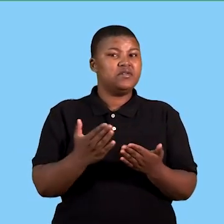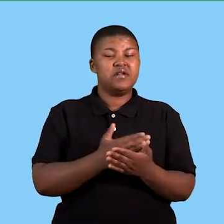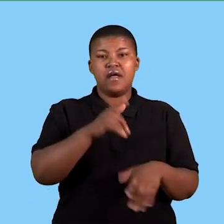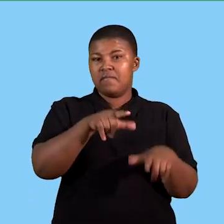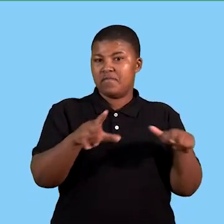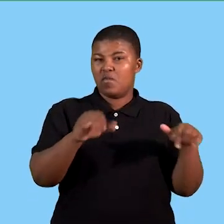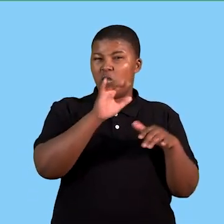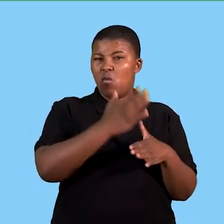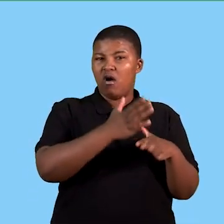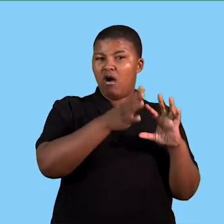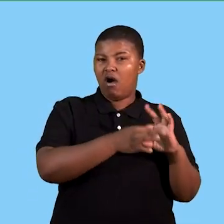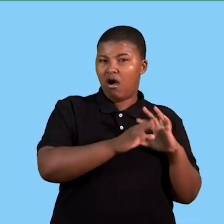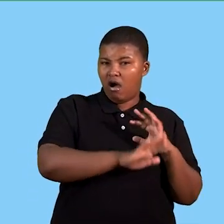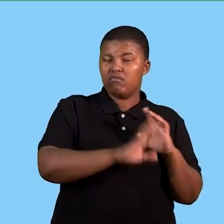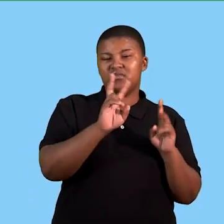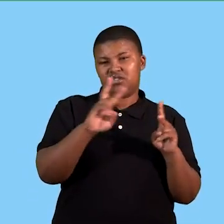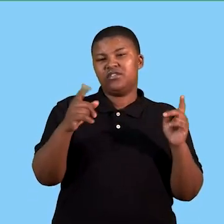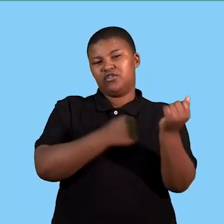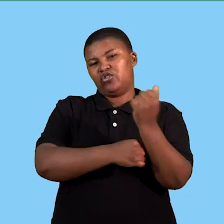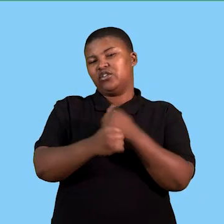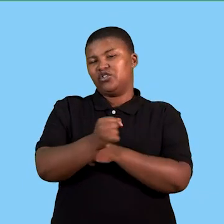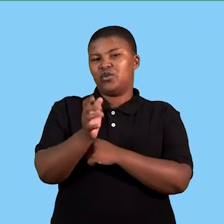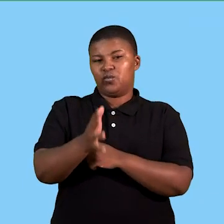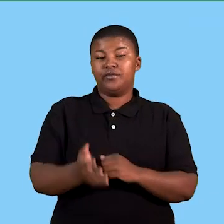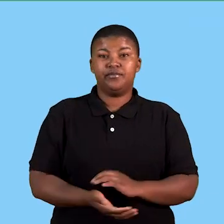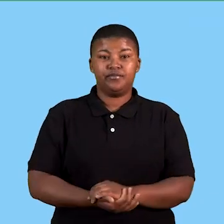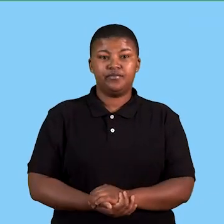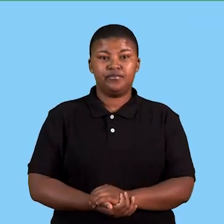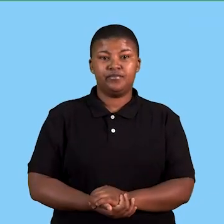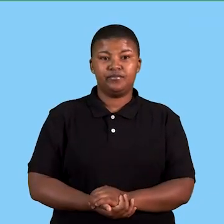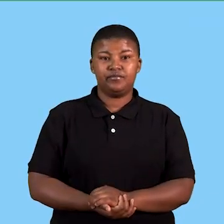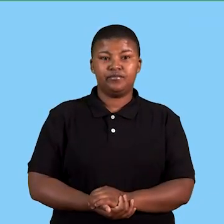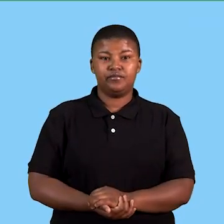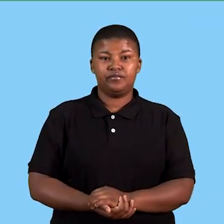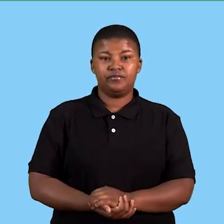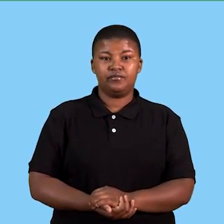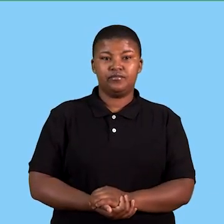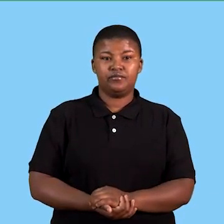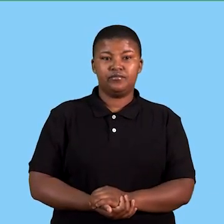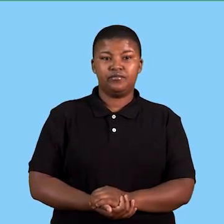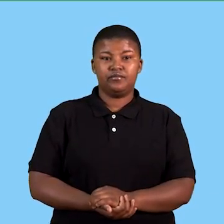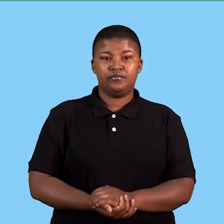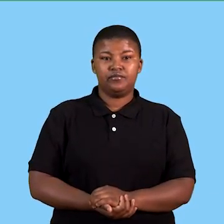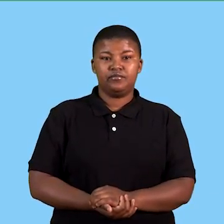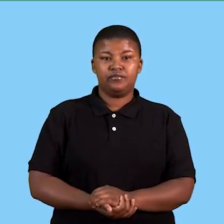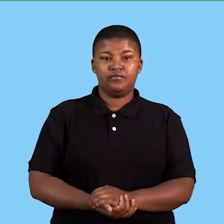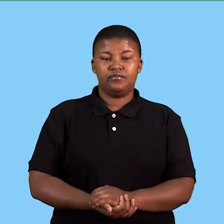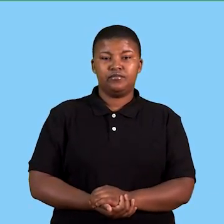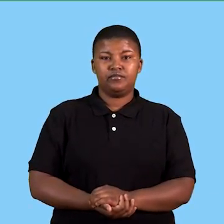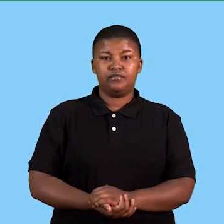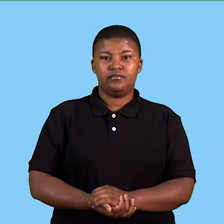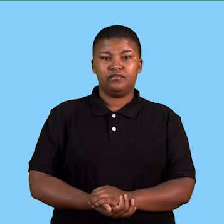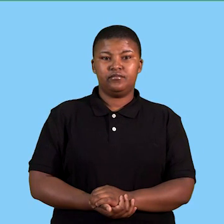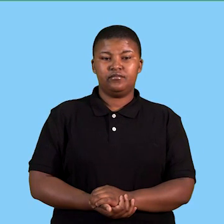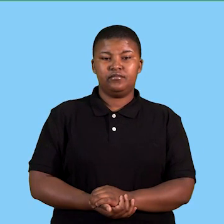the structure will look a lot different. Let me just fix this. Not technological, it's